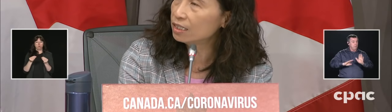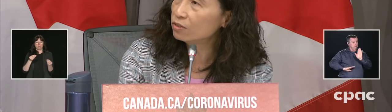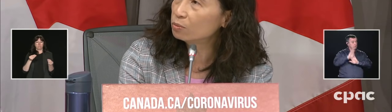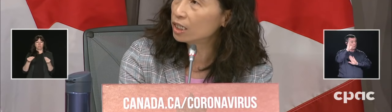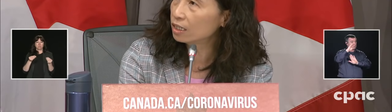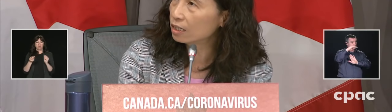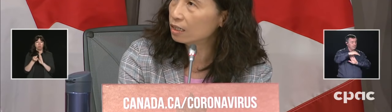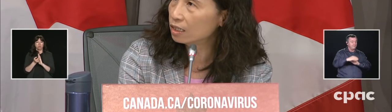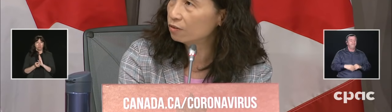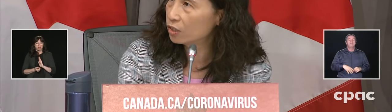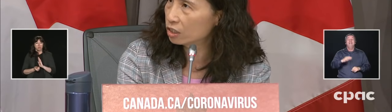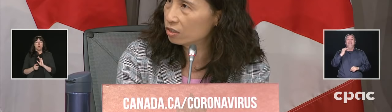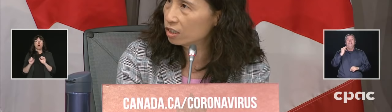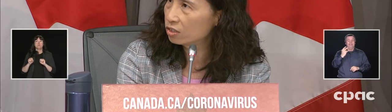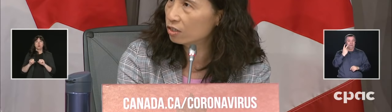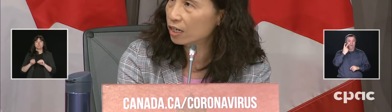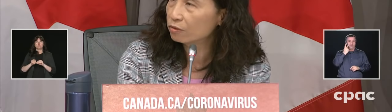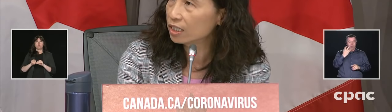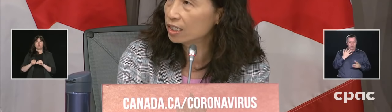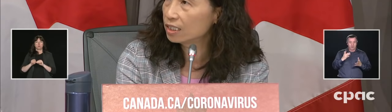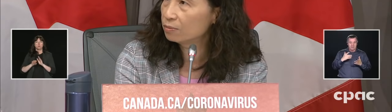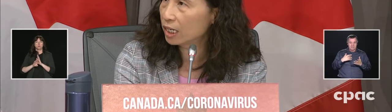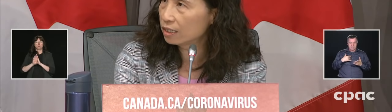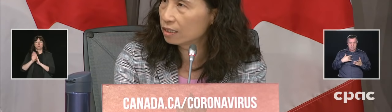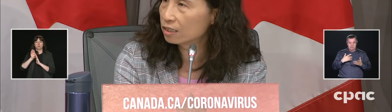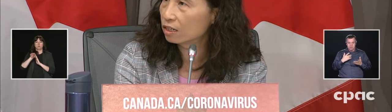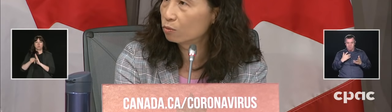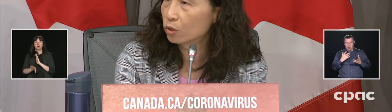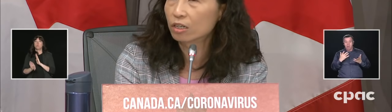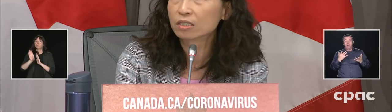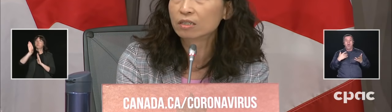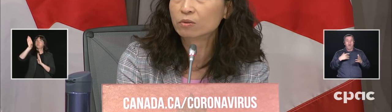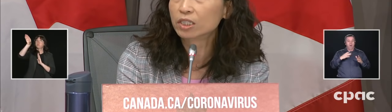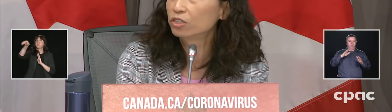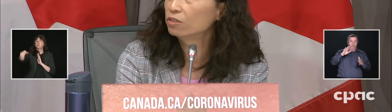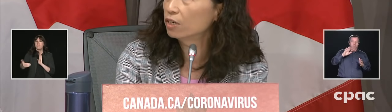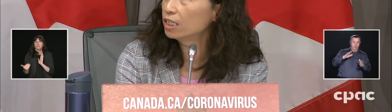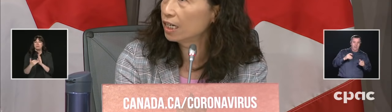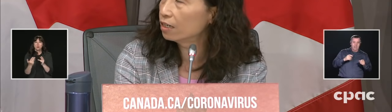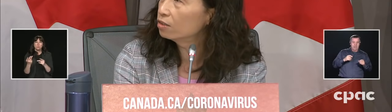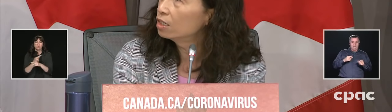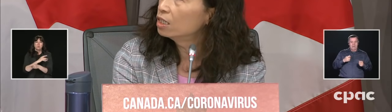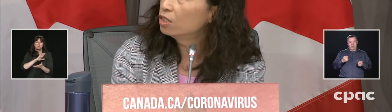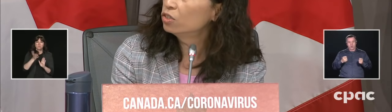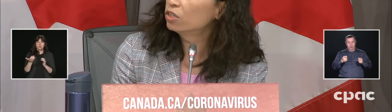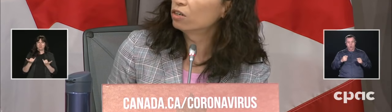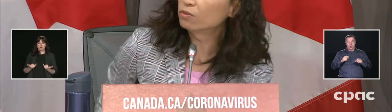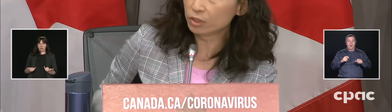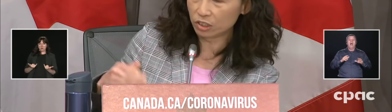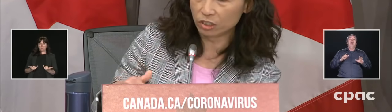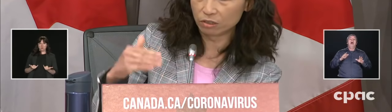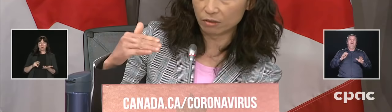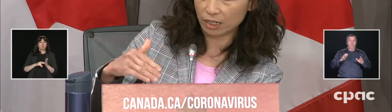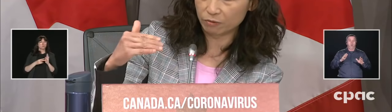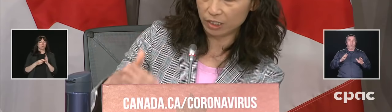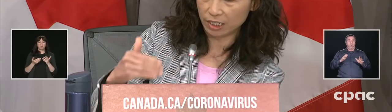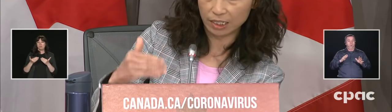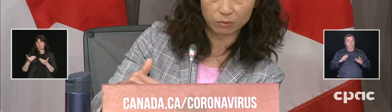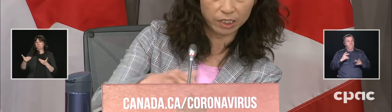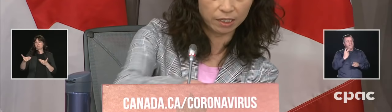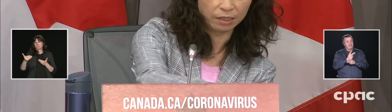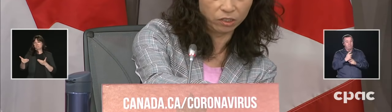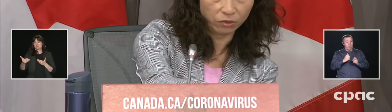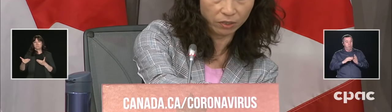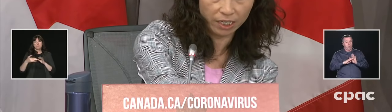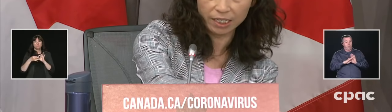that is even bigger than the first. So everything is dependent on what we're doing right now. So if we do everything